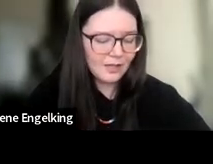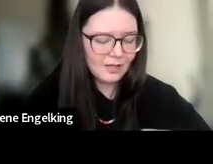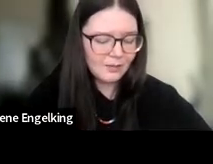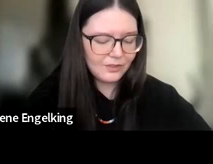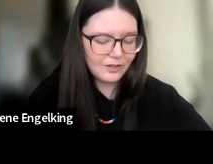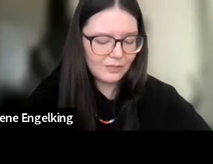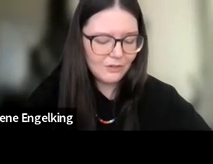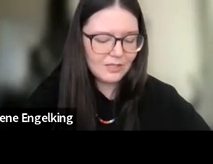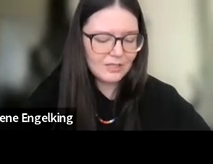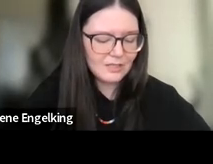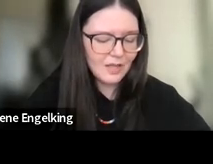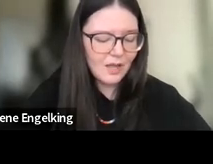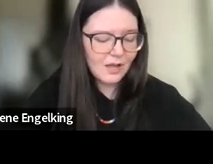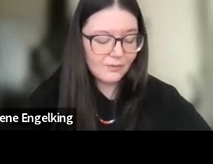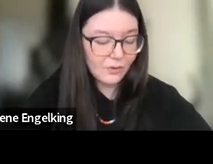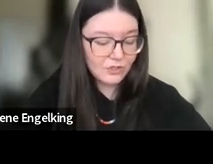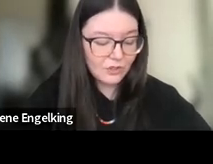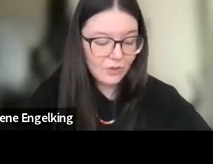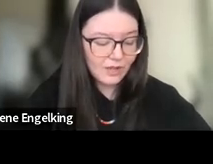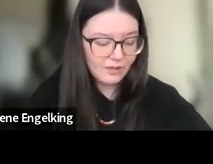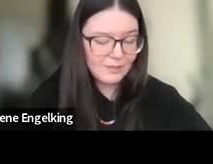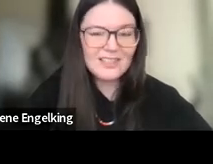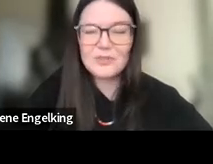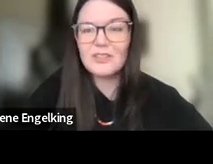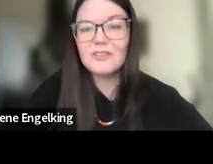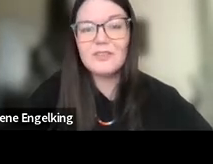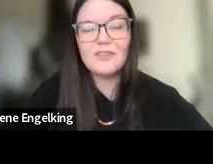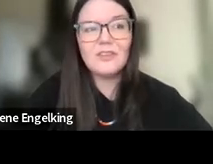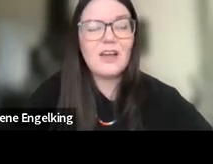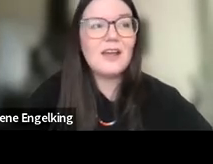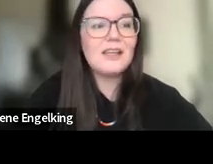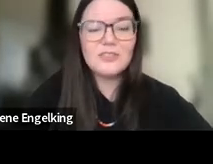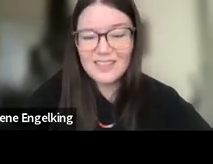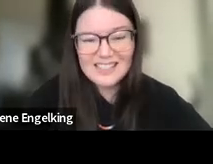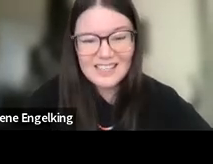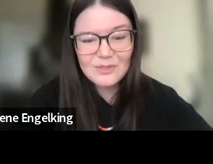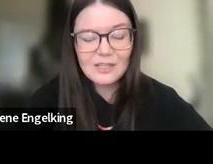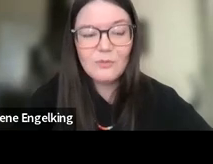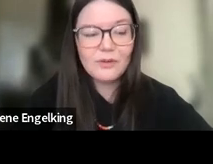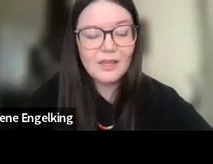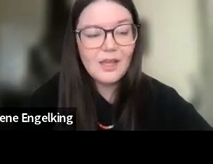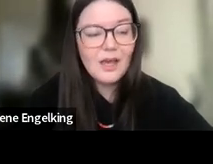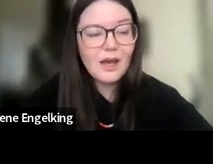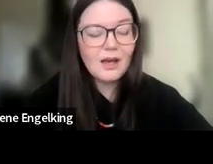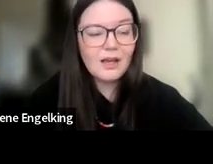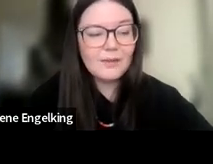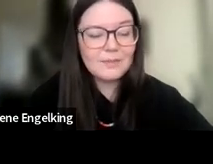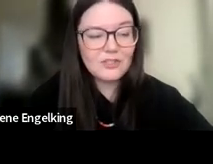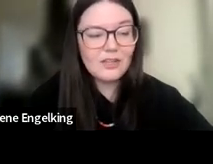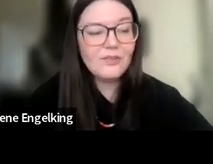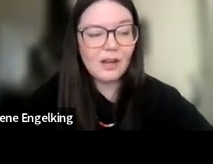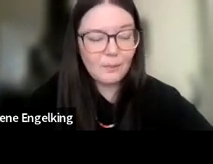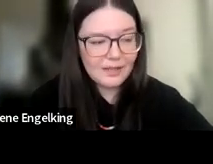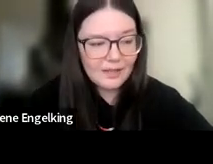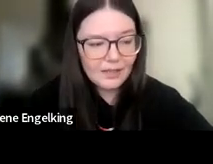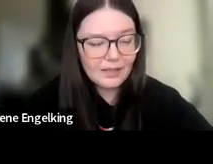within our communities, folks who have been sexually assaulted feel that they're not able to then seek out ceremony,